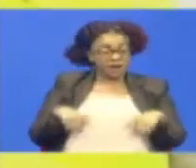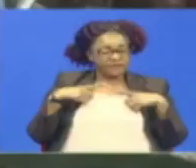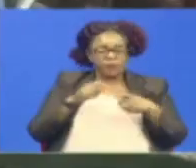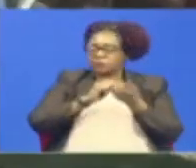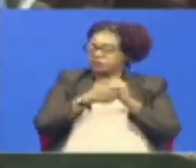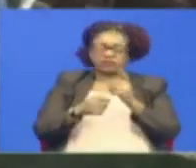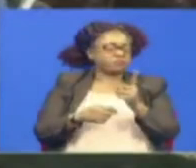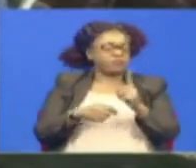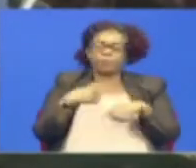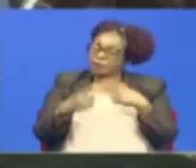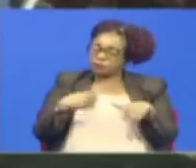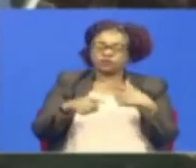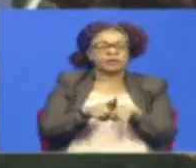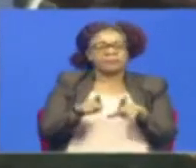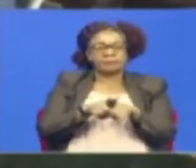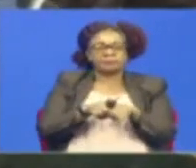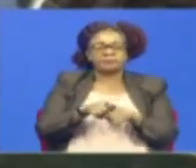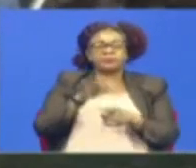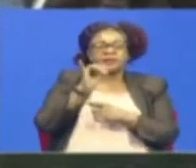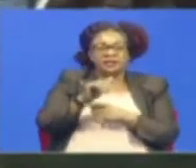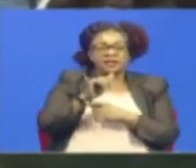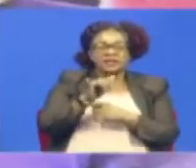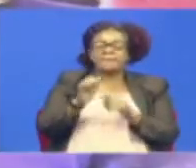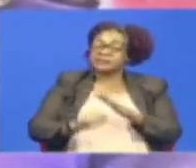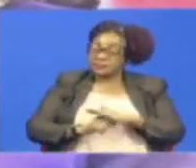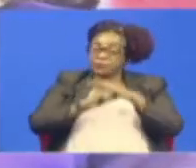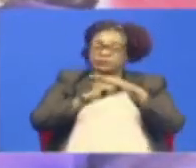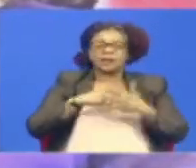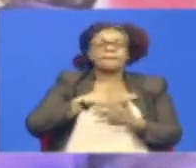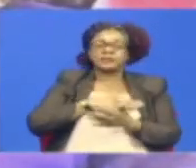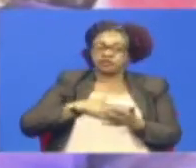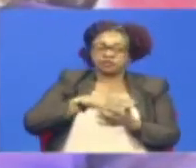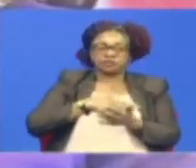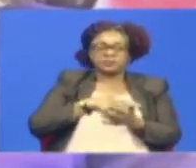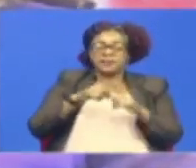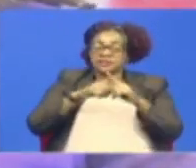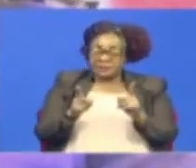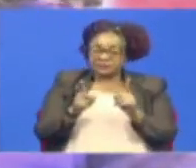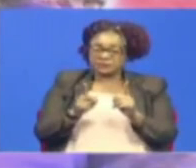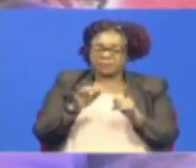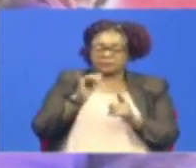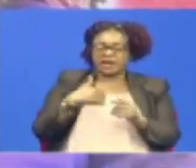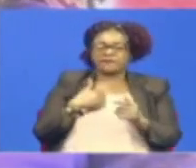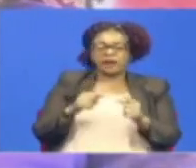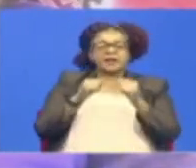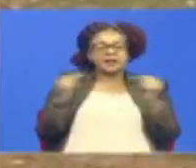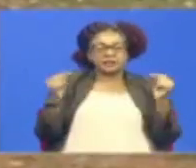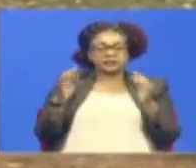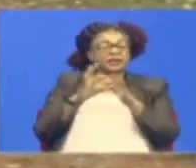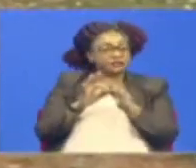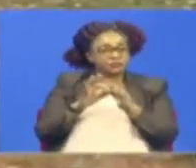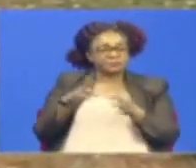maisha. And these sentiments are increasingly being echoed and appreciated despite the friction of going against the grain. Ken